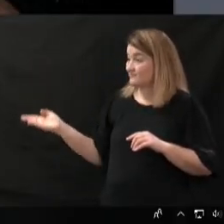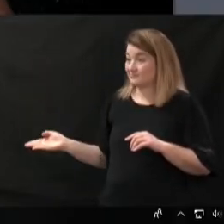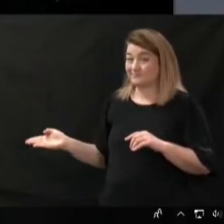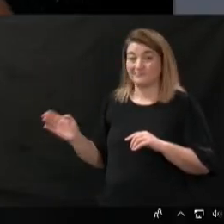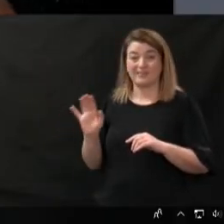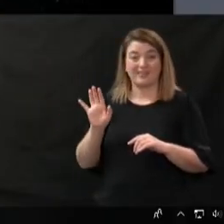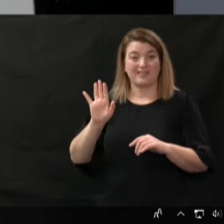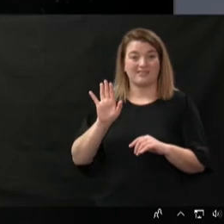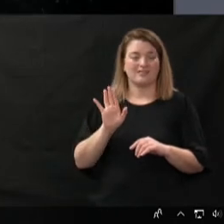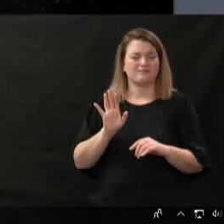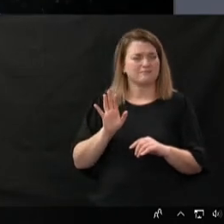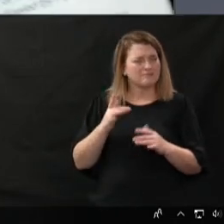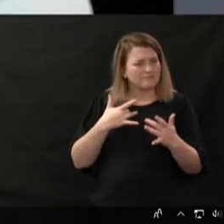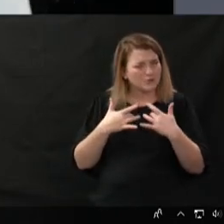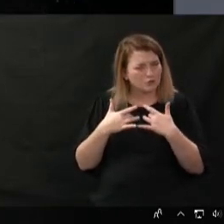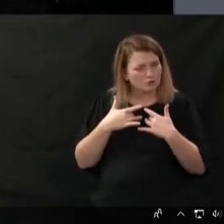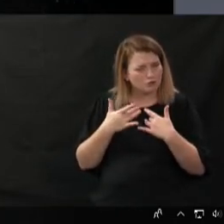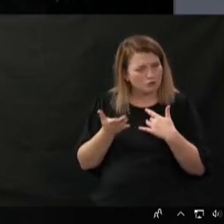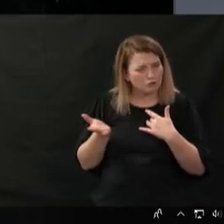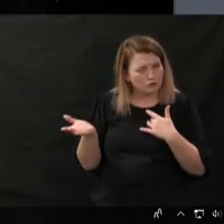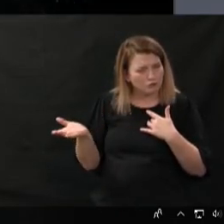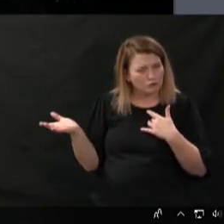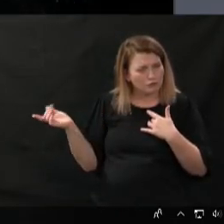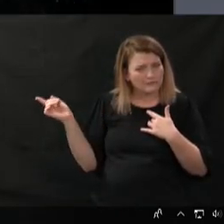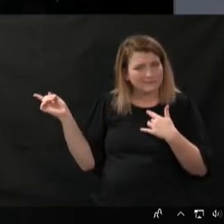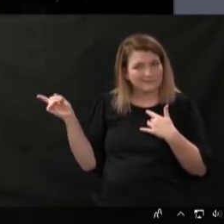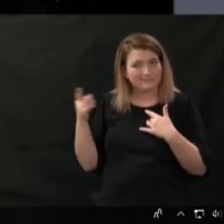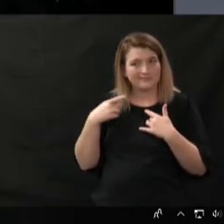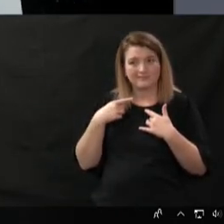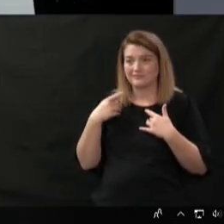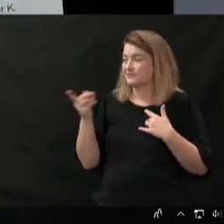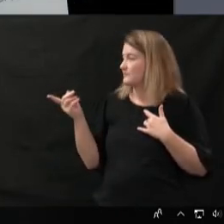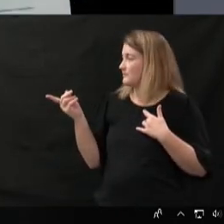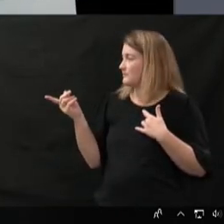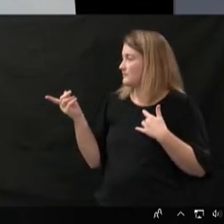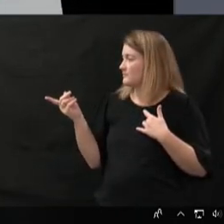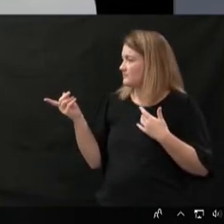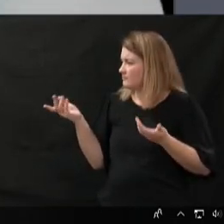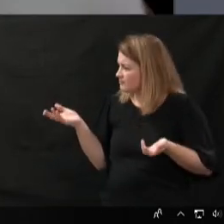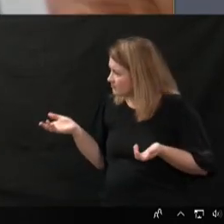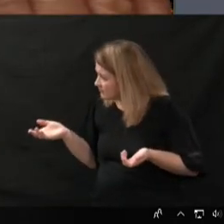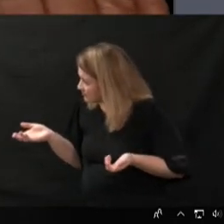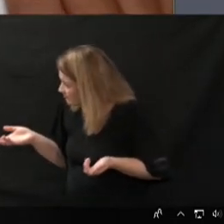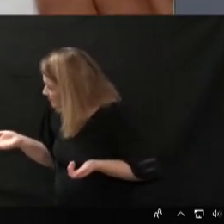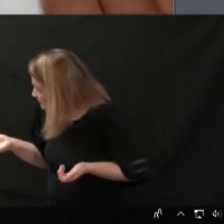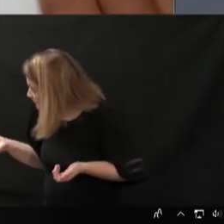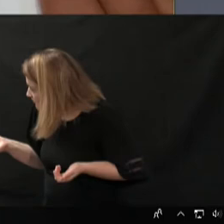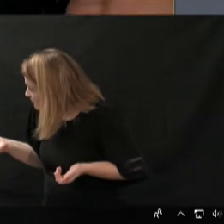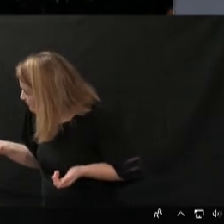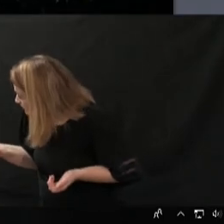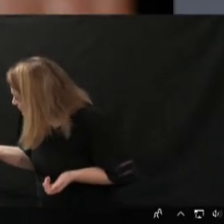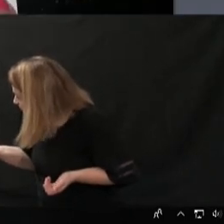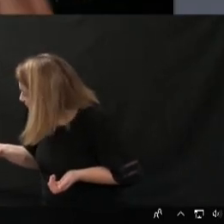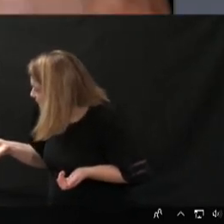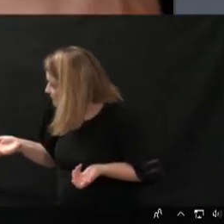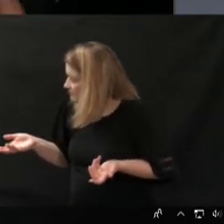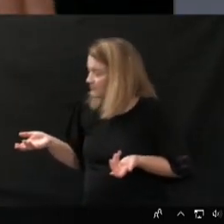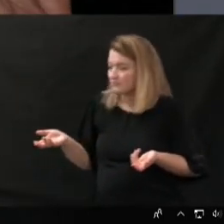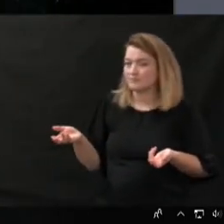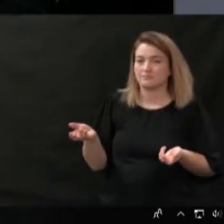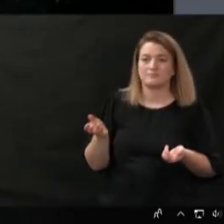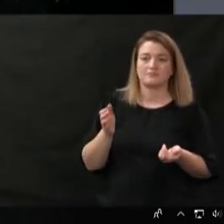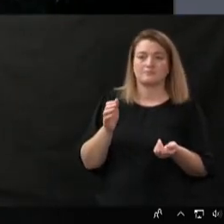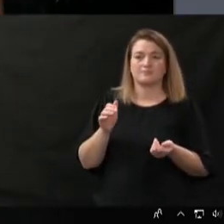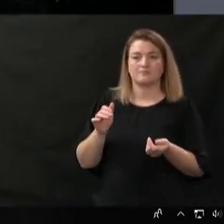because because it had that little thing out, that they put that at the end. Vowels,